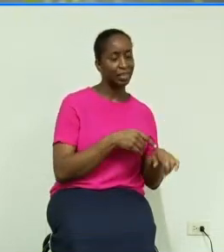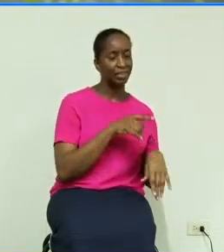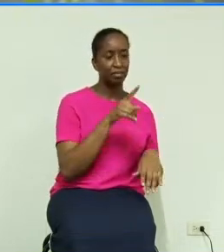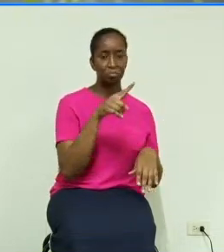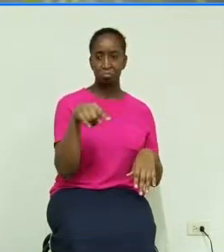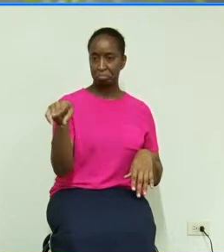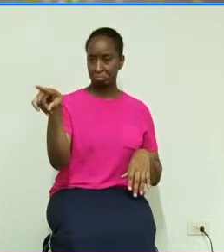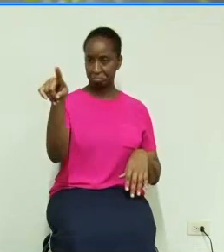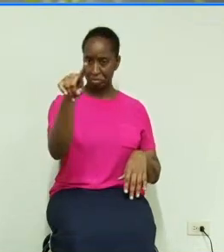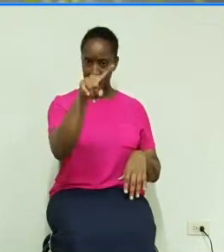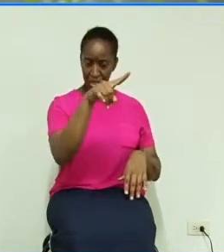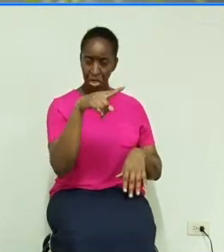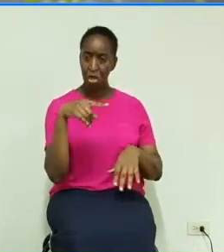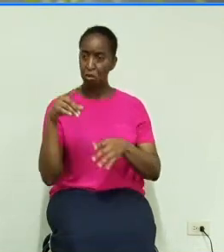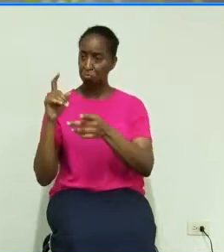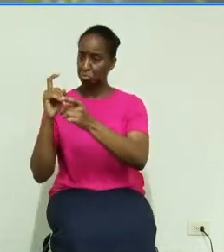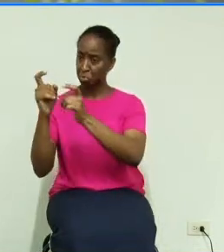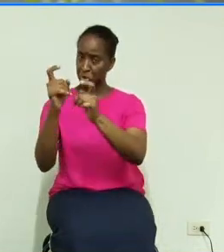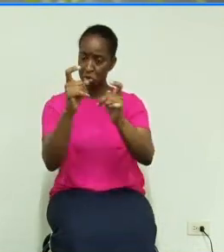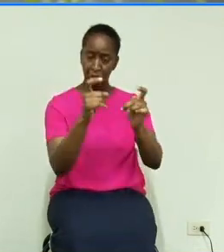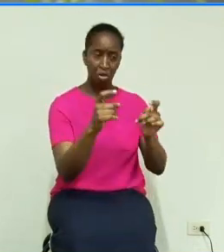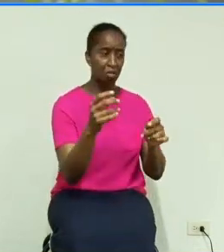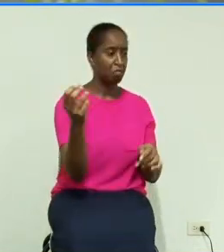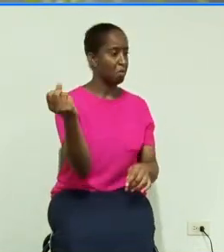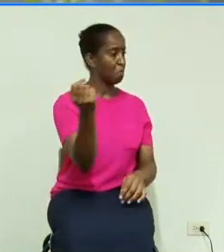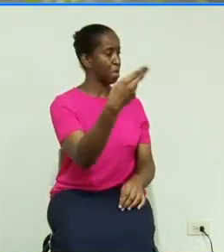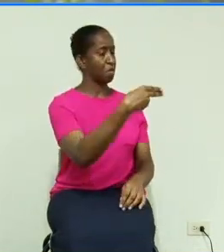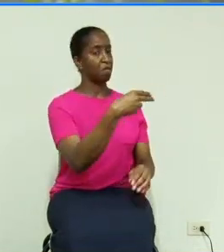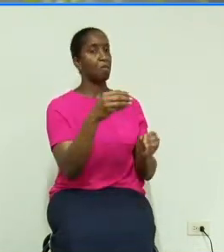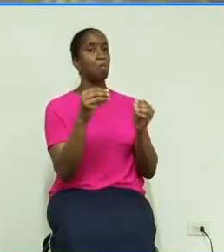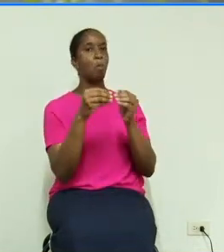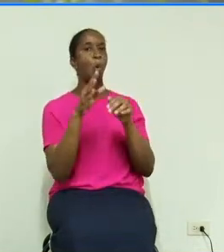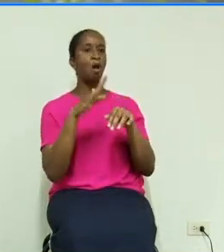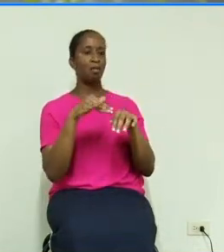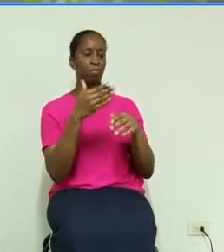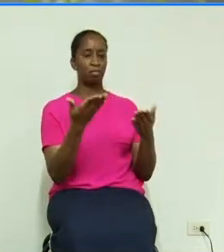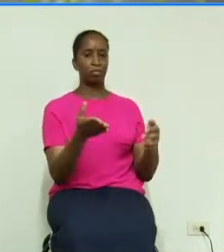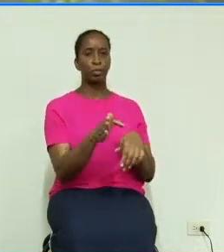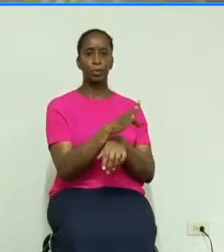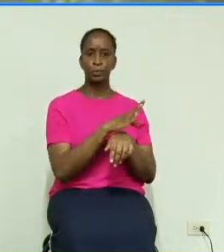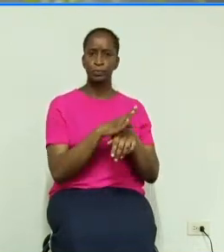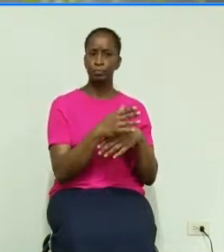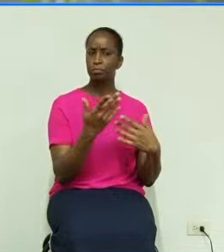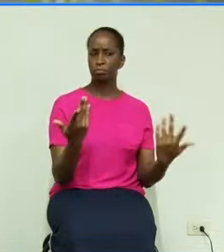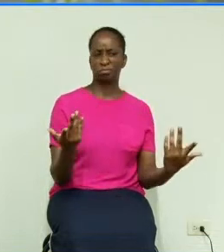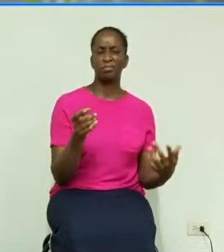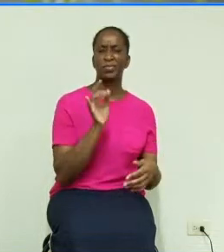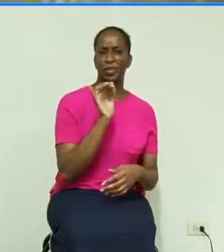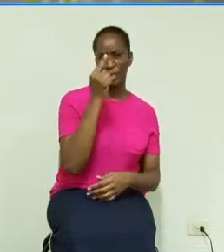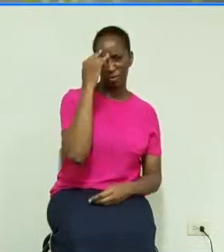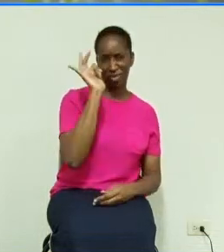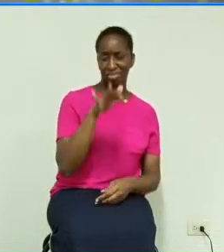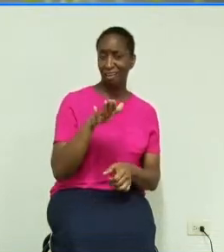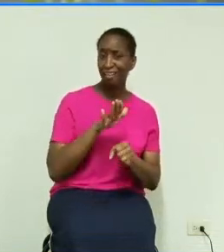idea about what level of compensation would be adequate for someone who's supposed to be checking the government?